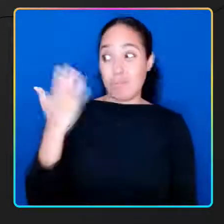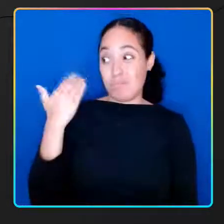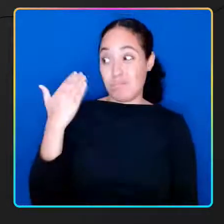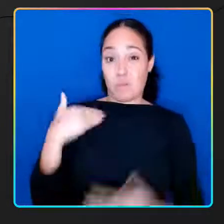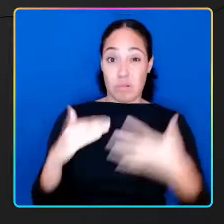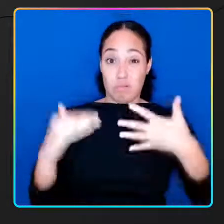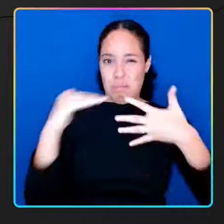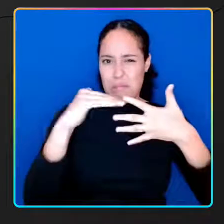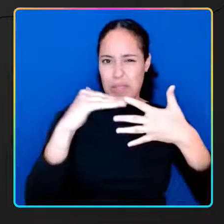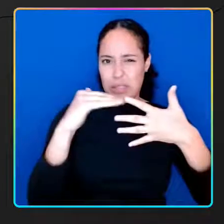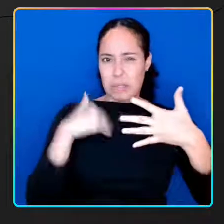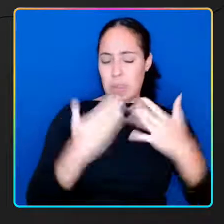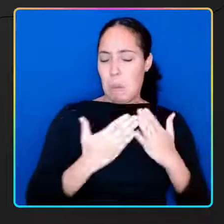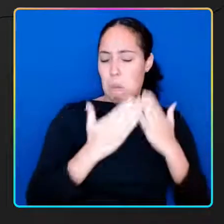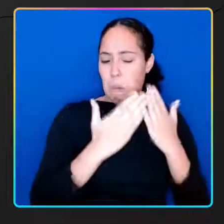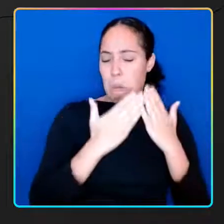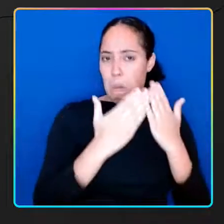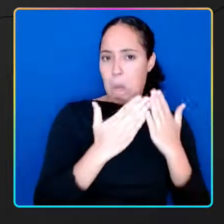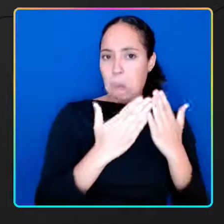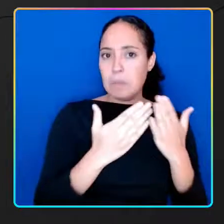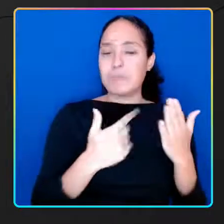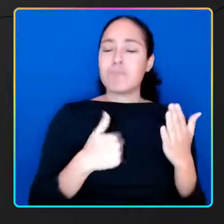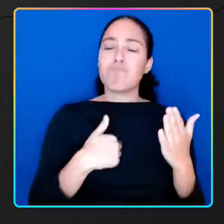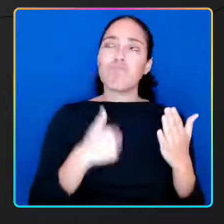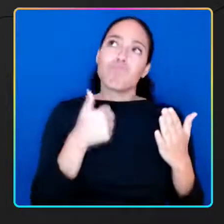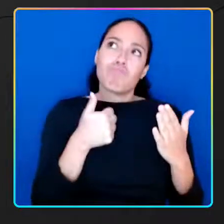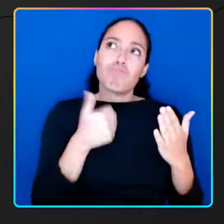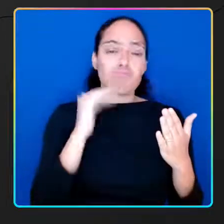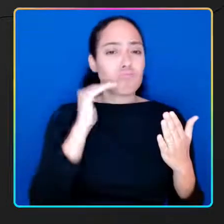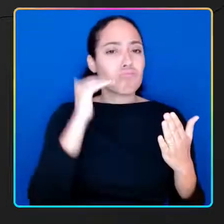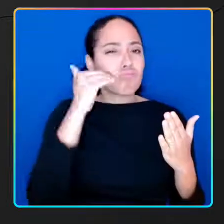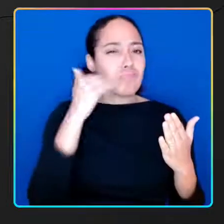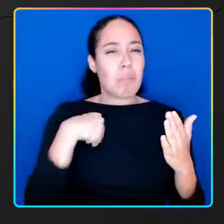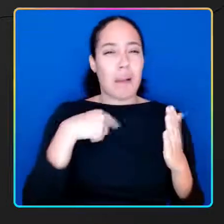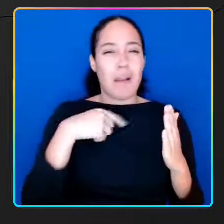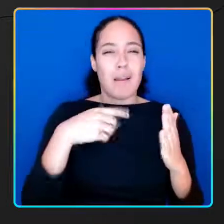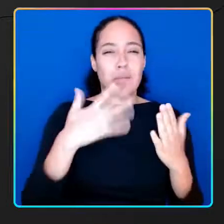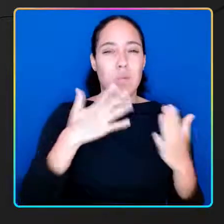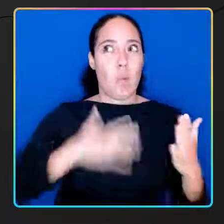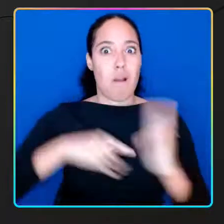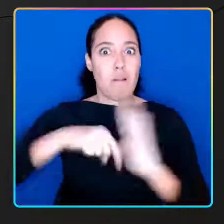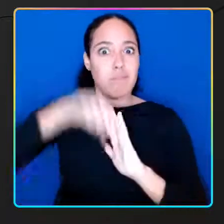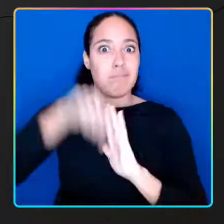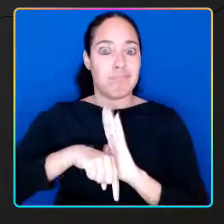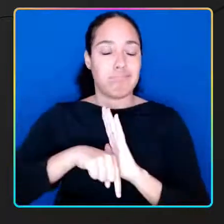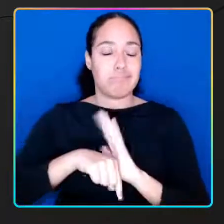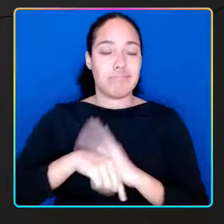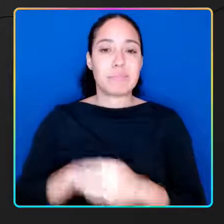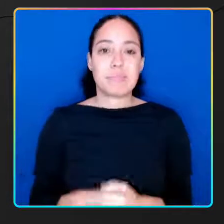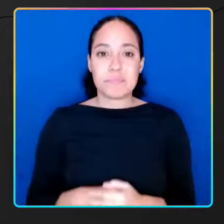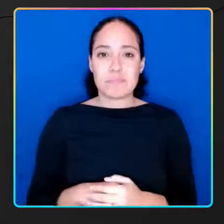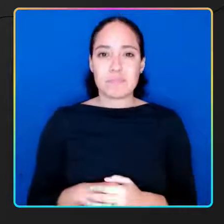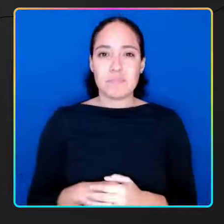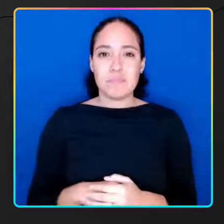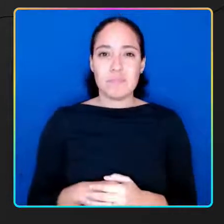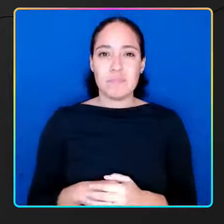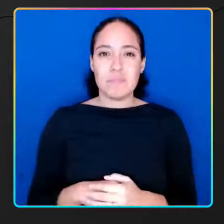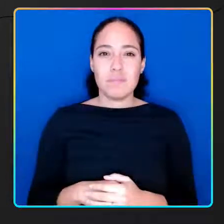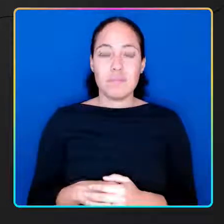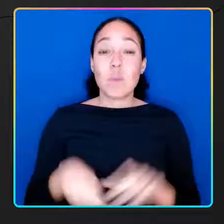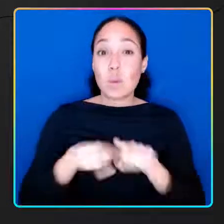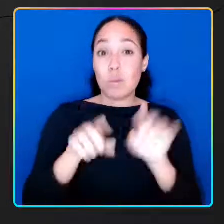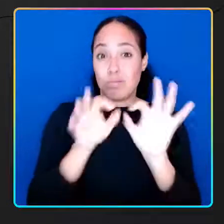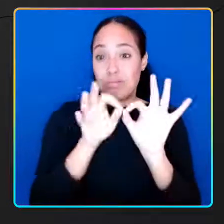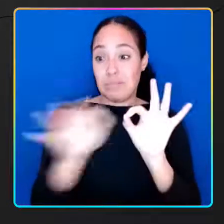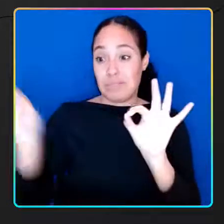around for a while, so it's not like, like super recent research, but I've been looking at physics-informed neural networks,